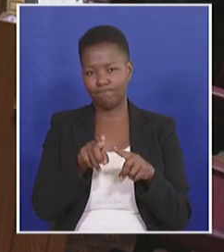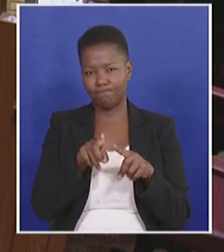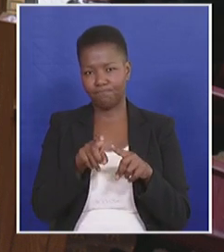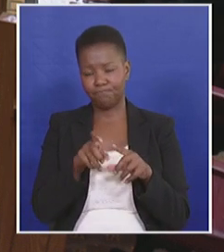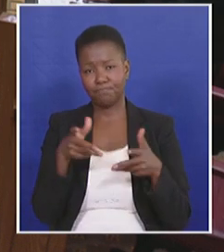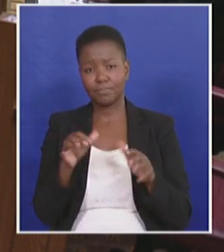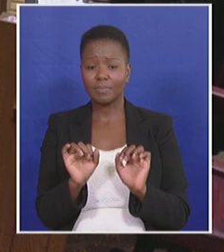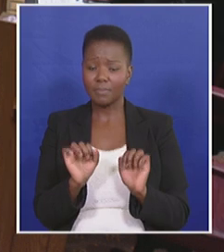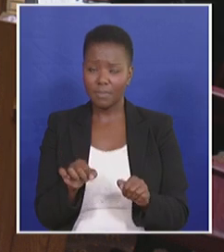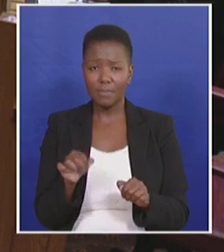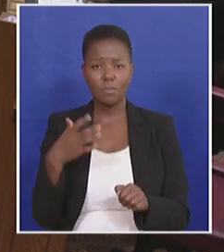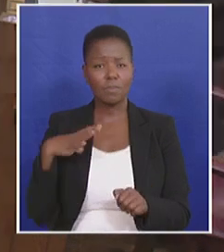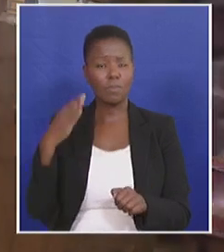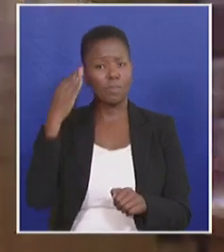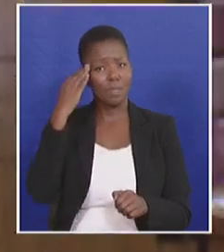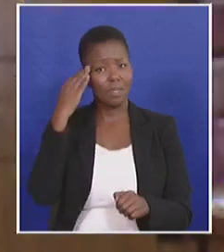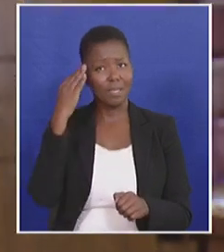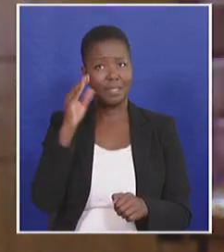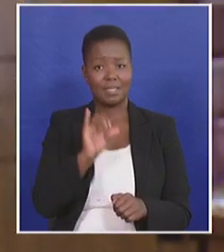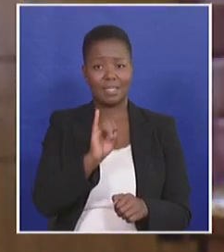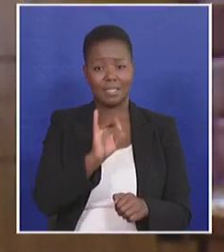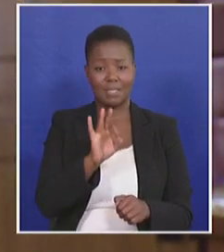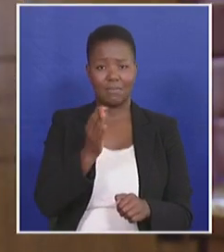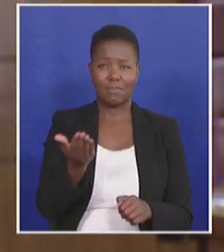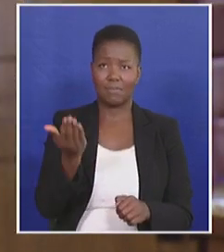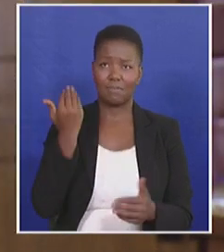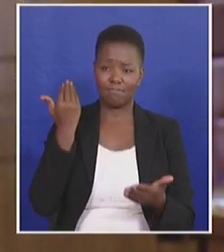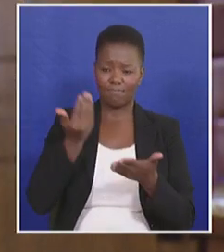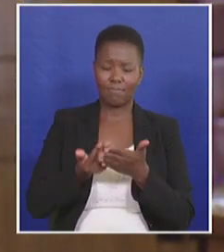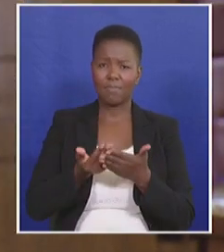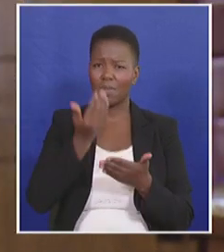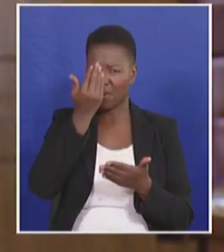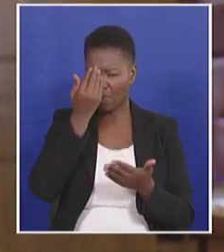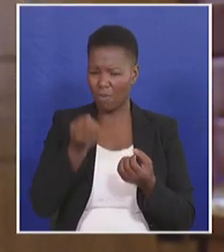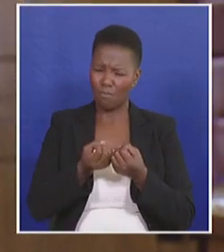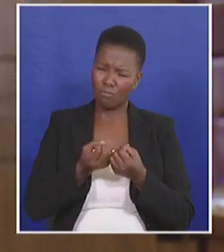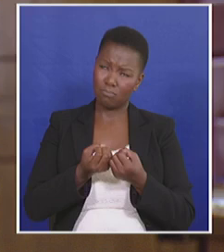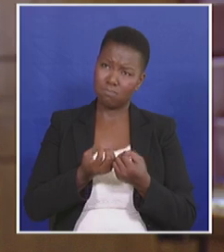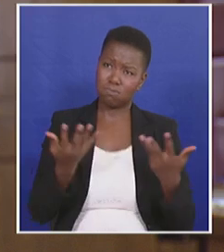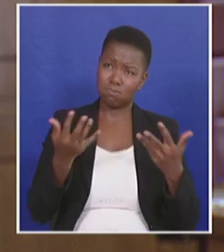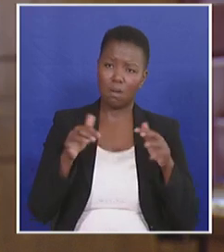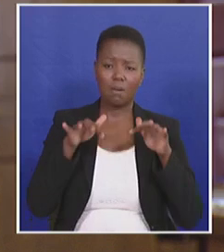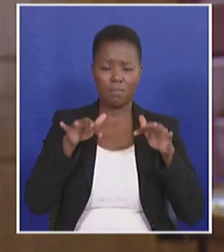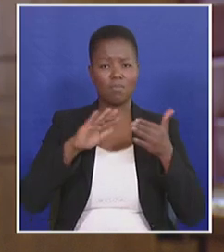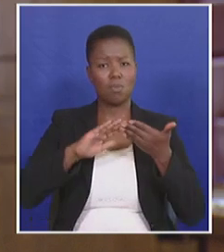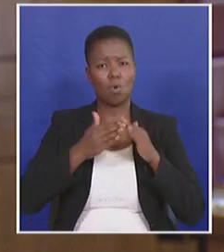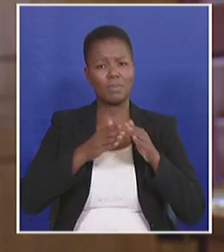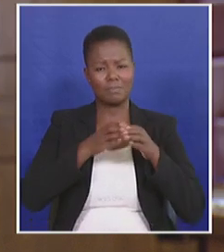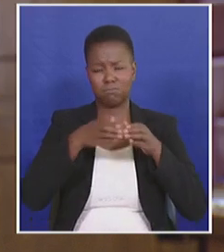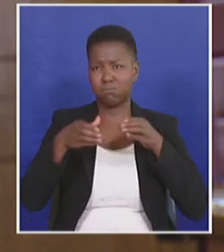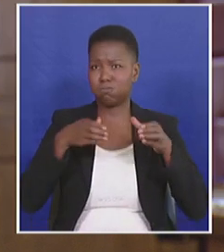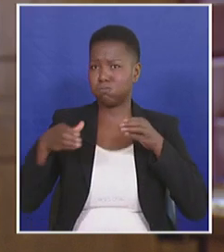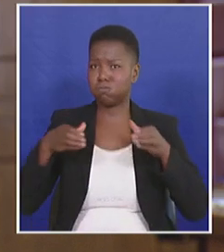still, with the challenges of the rapid growth of our areas, we still see the possibility